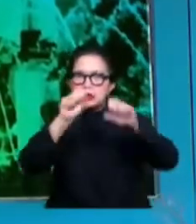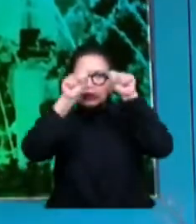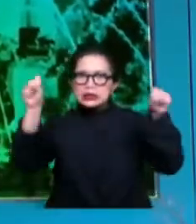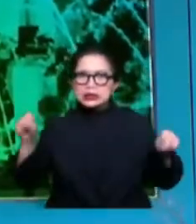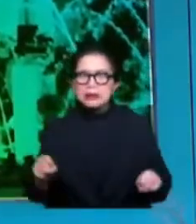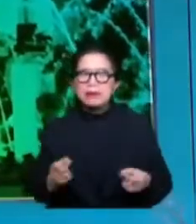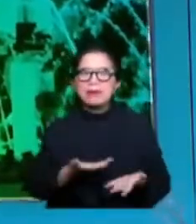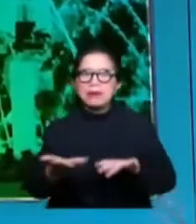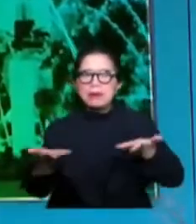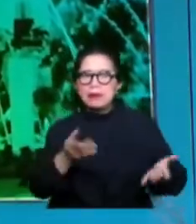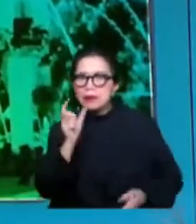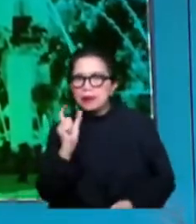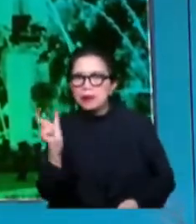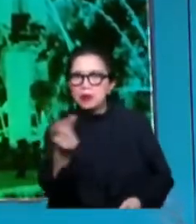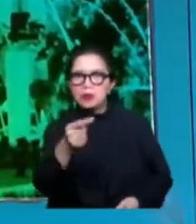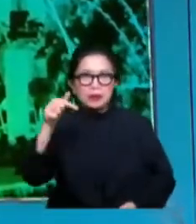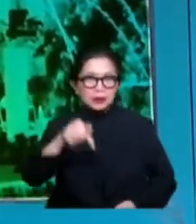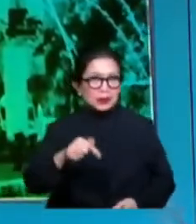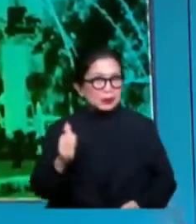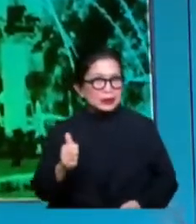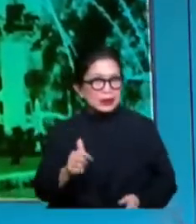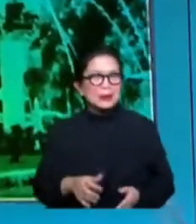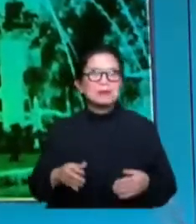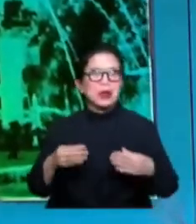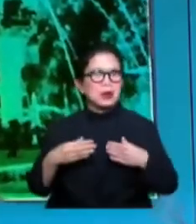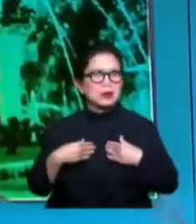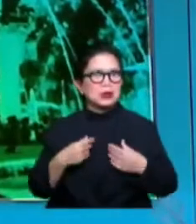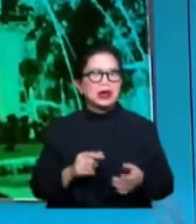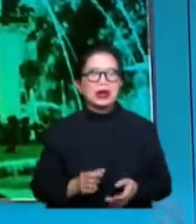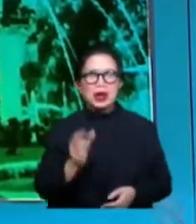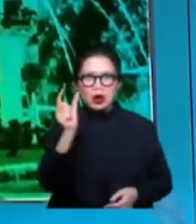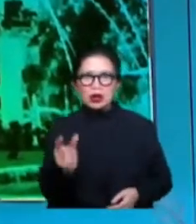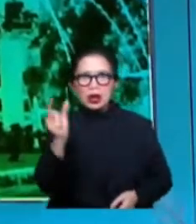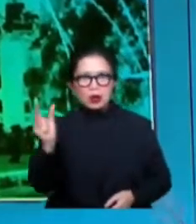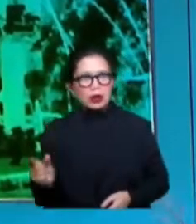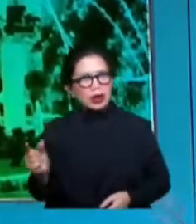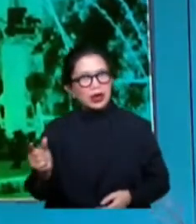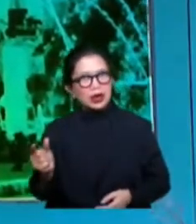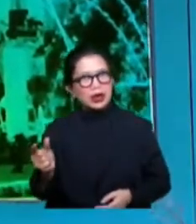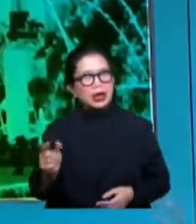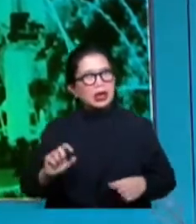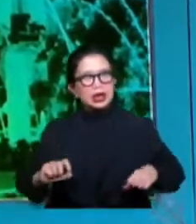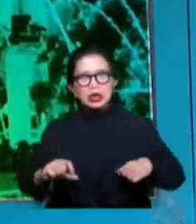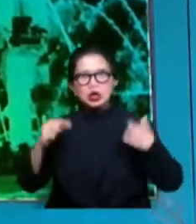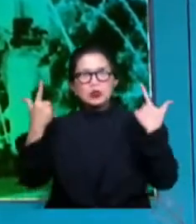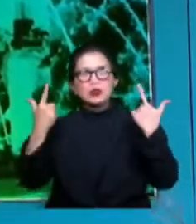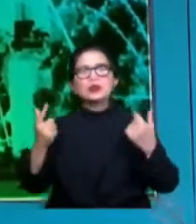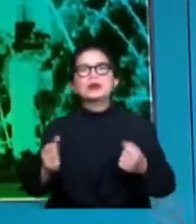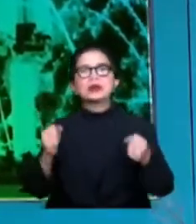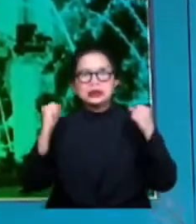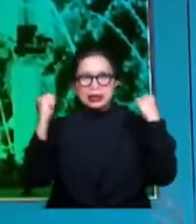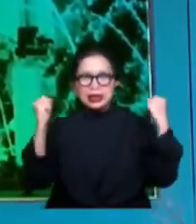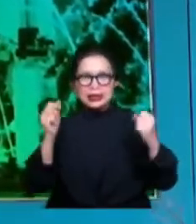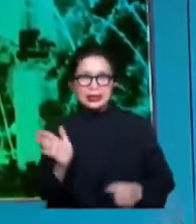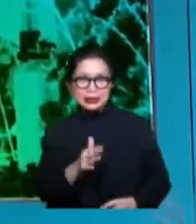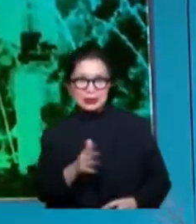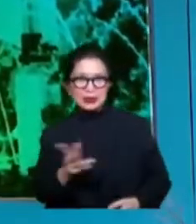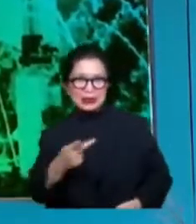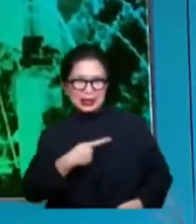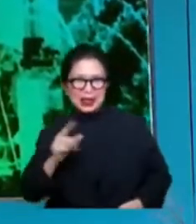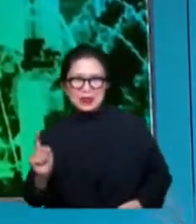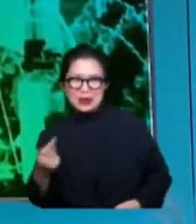lead healthy lives during and after disasters and emergencies. But before we start our first policy discussion for today, please allow me